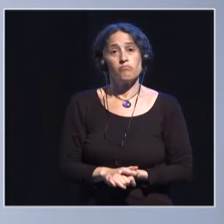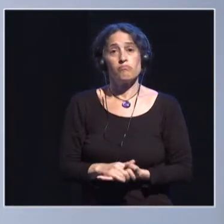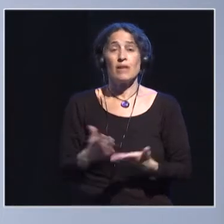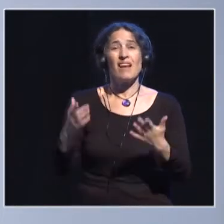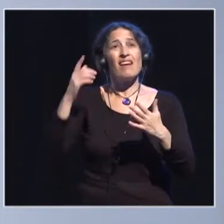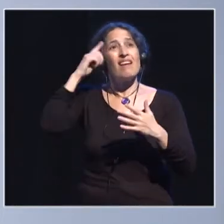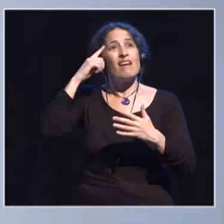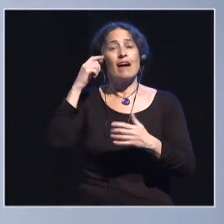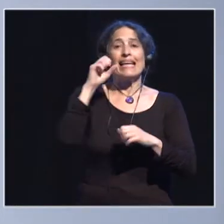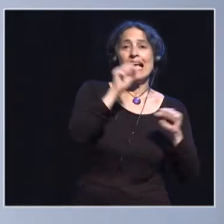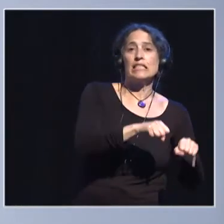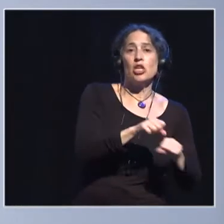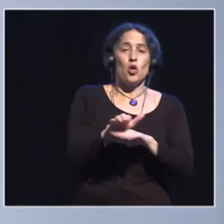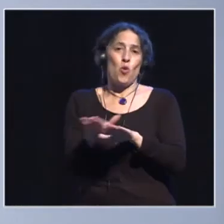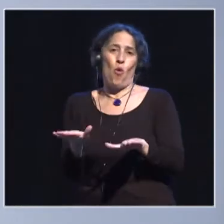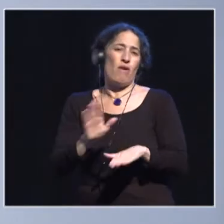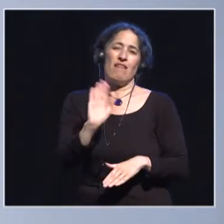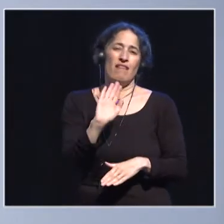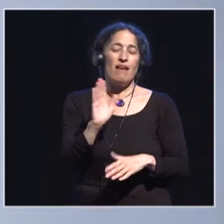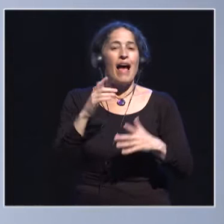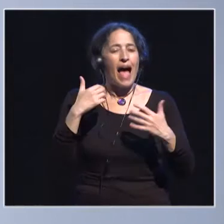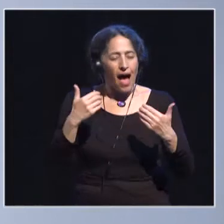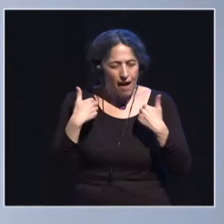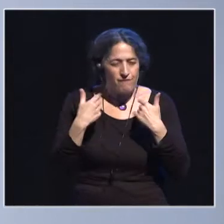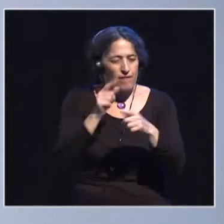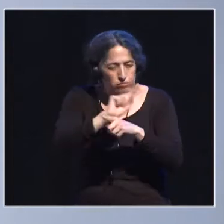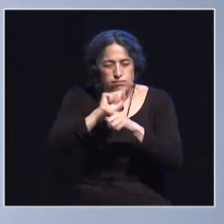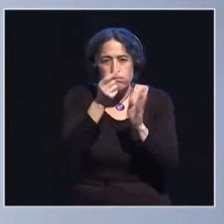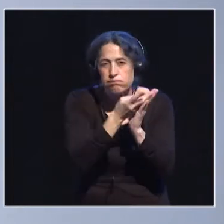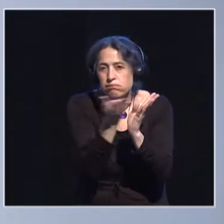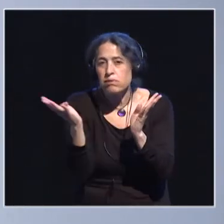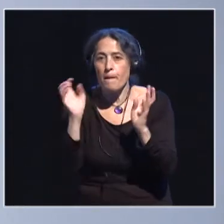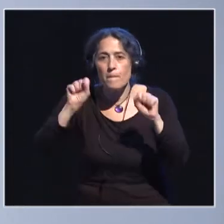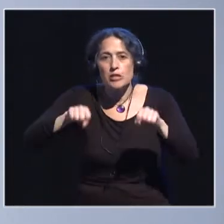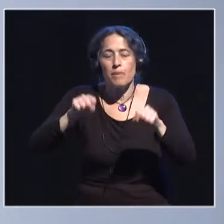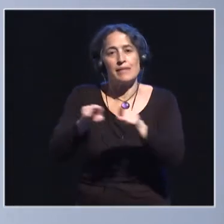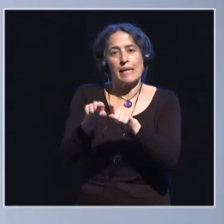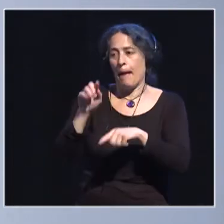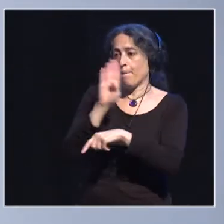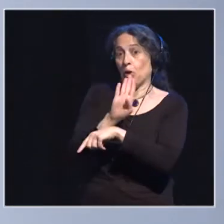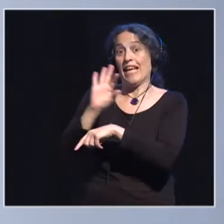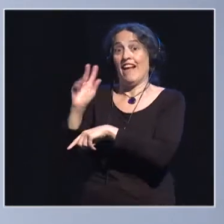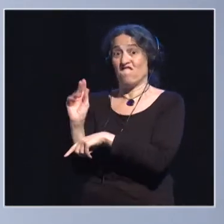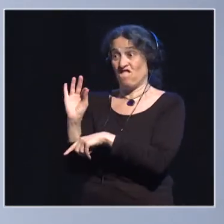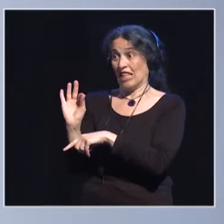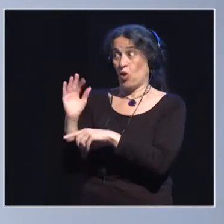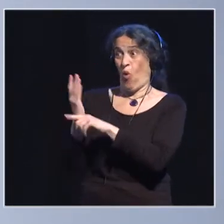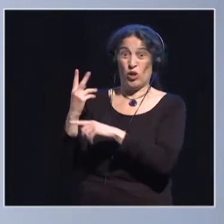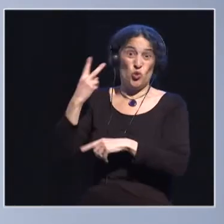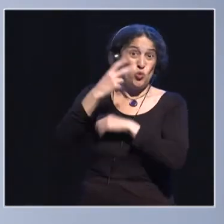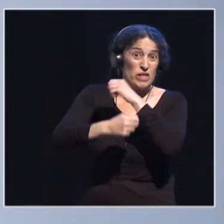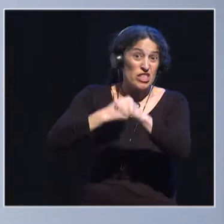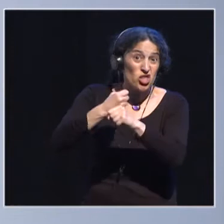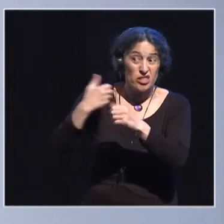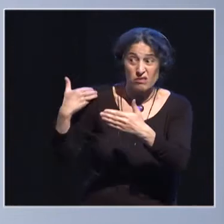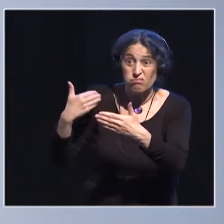it should not be a binary question. What we just announced with Burkina this morning, with Burkina Faso, is a case in point. It took almost 2 years for SES